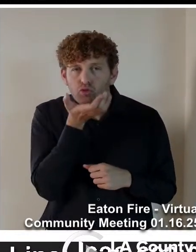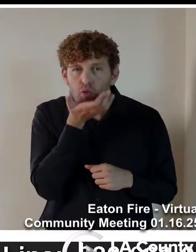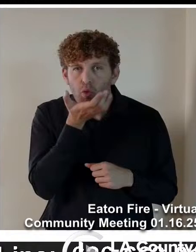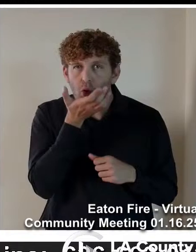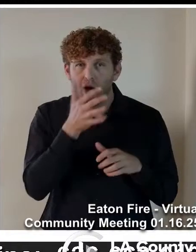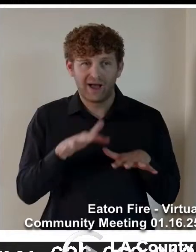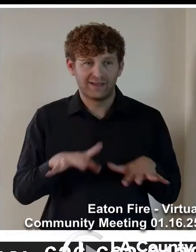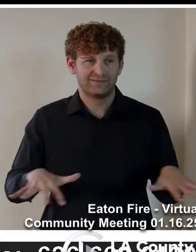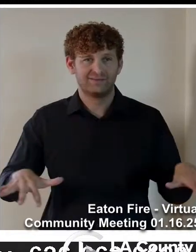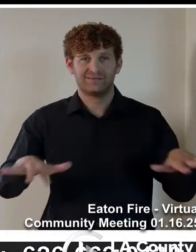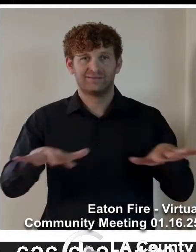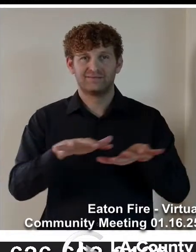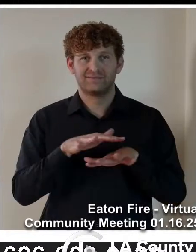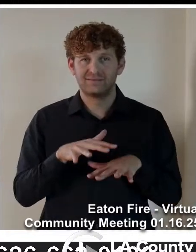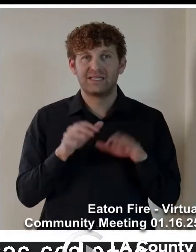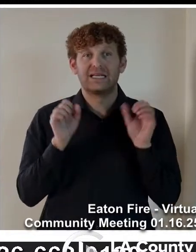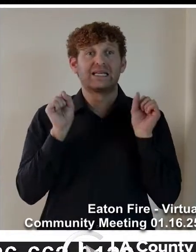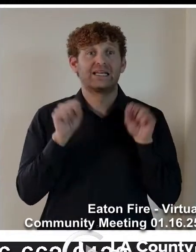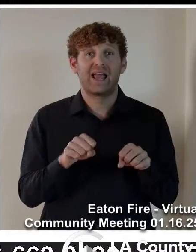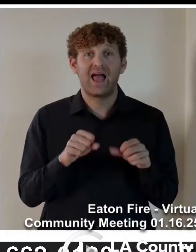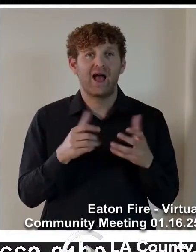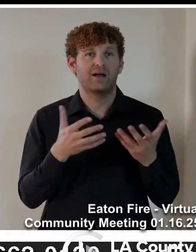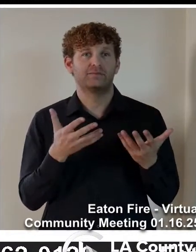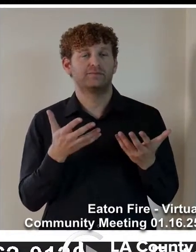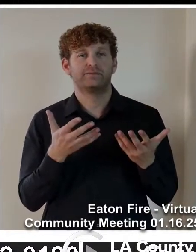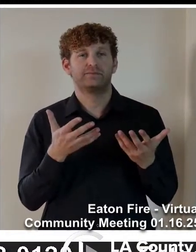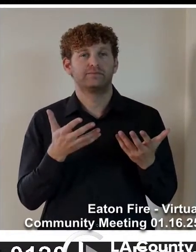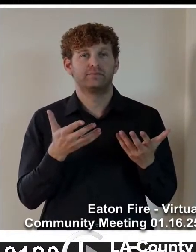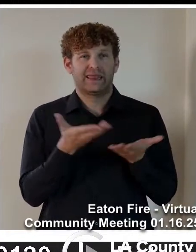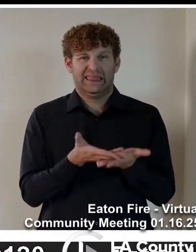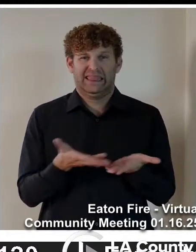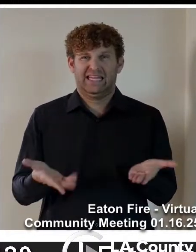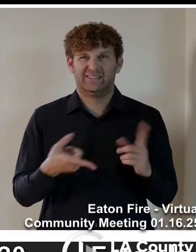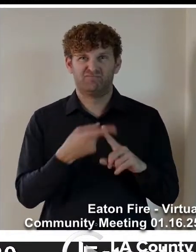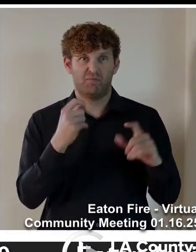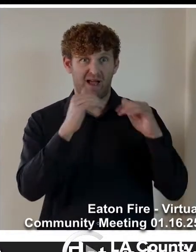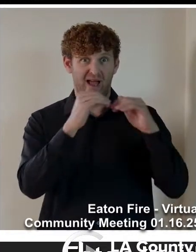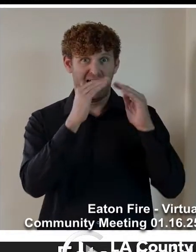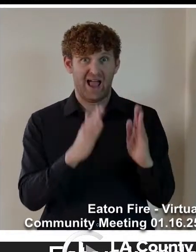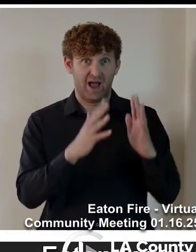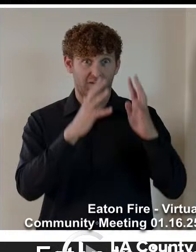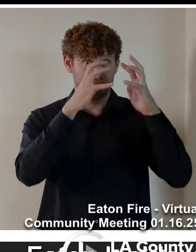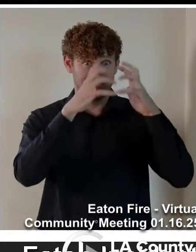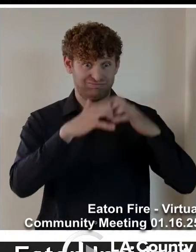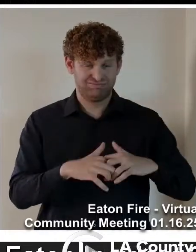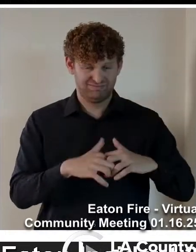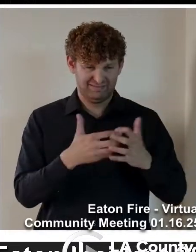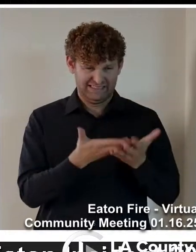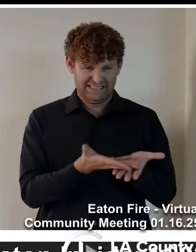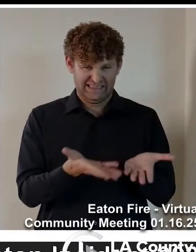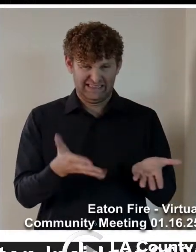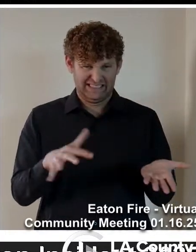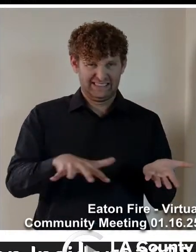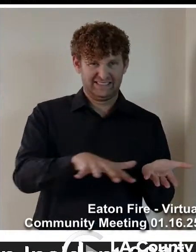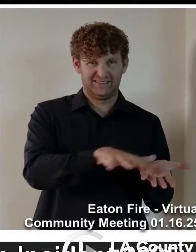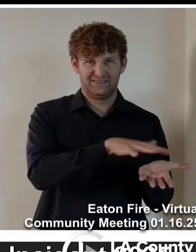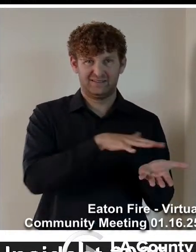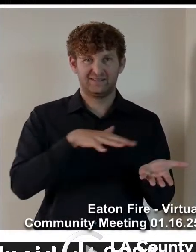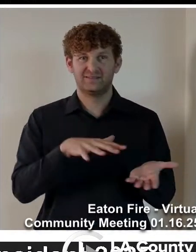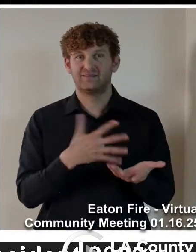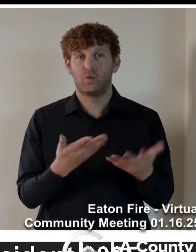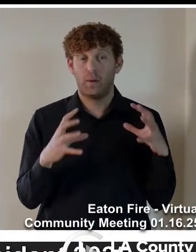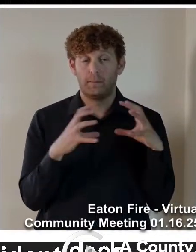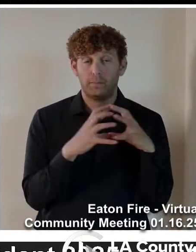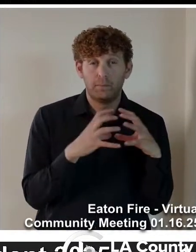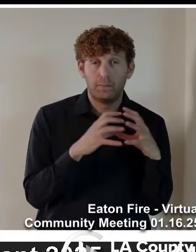stuff that was left burning in a house or in a garage, or a pile of bushes mixed with other material that is